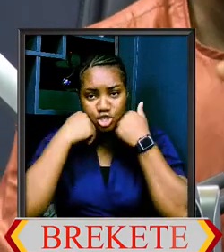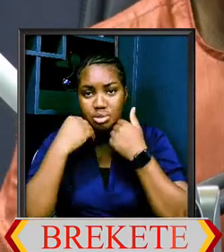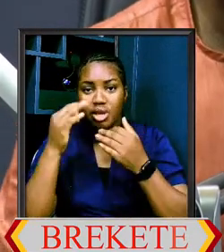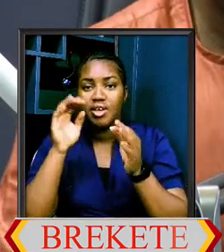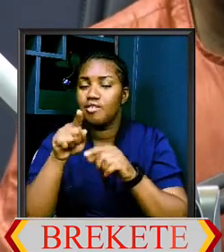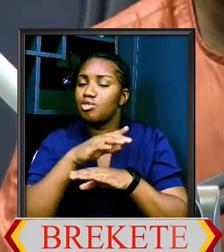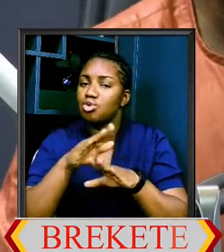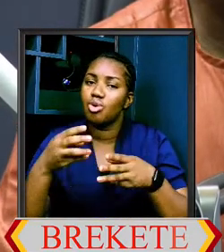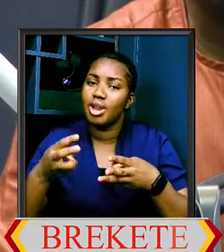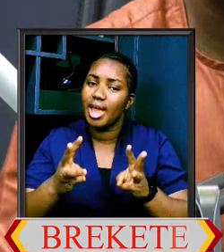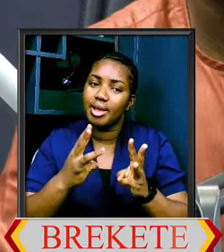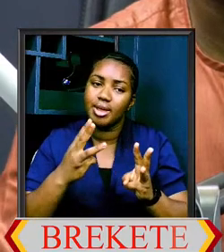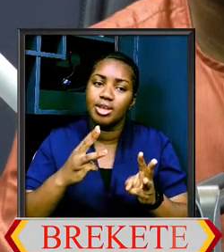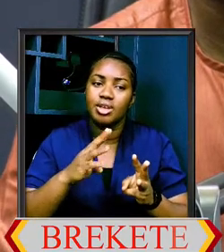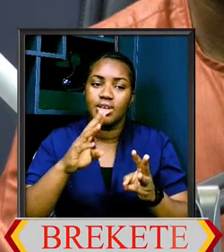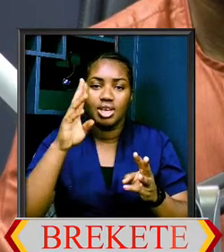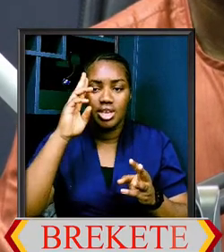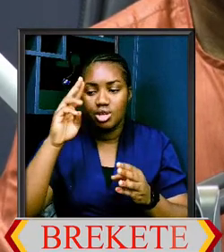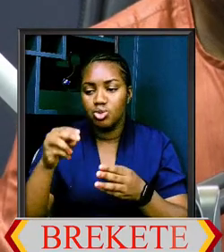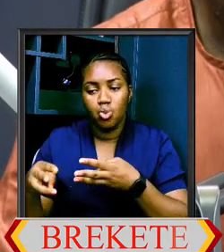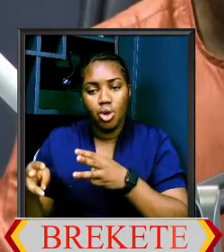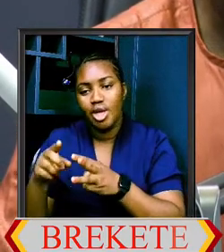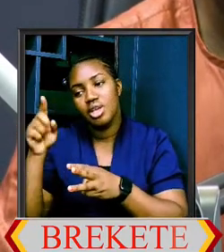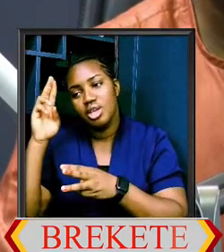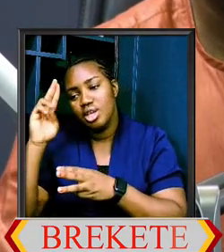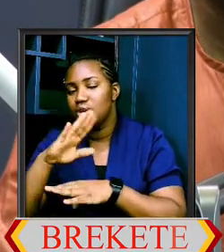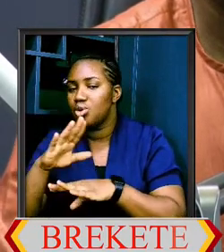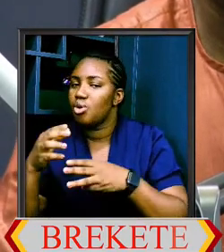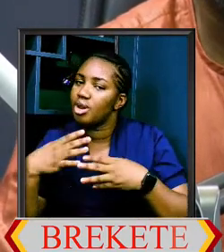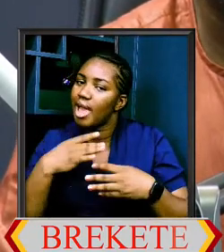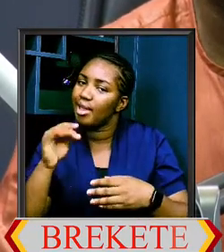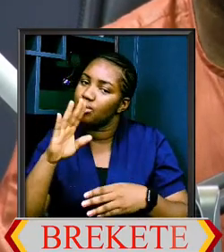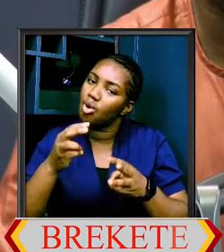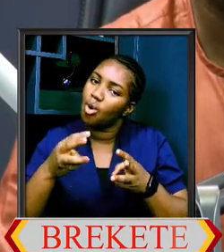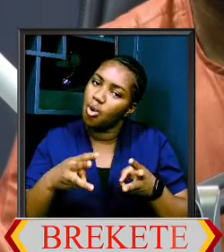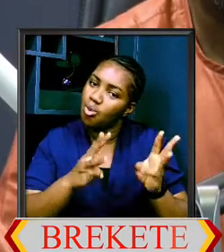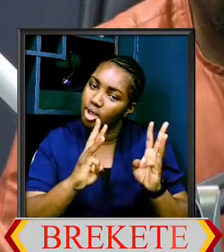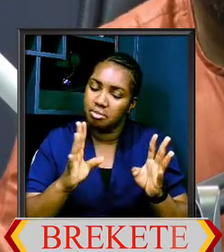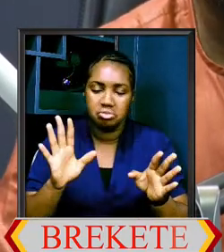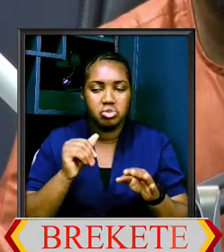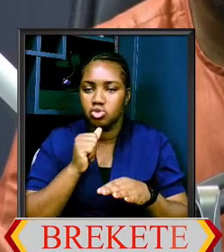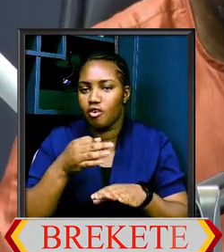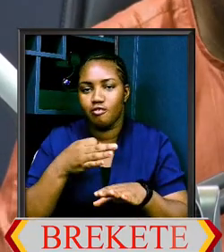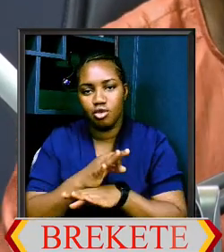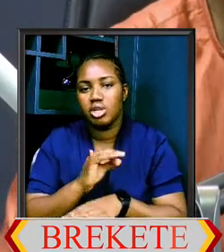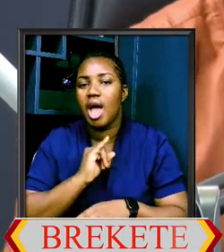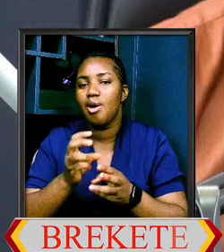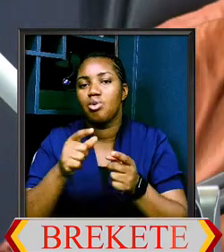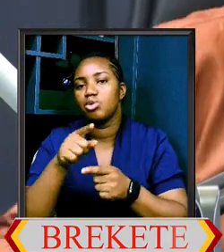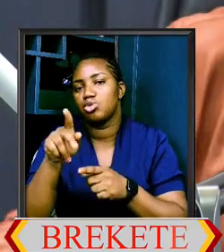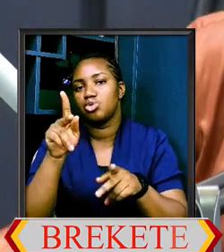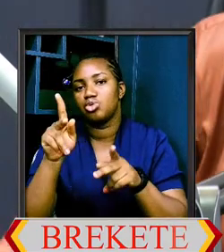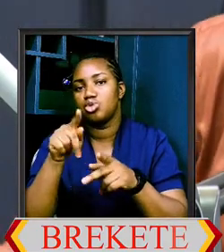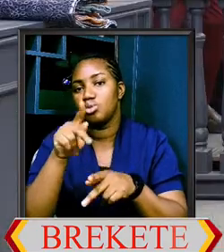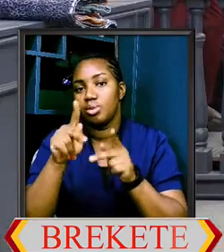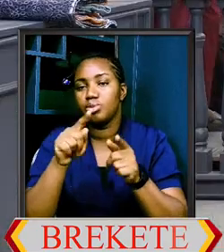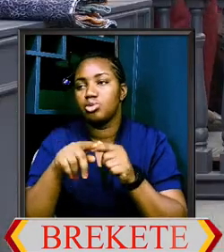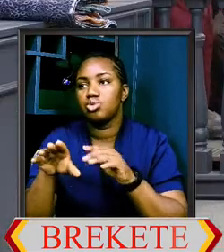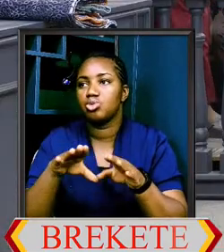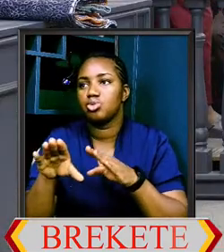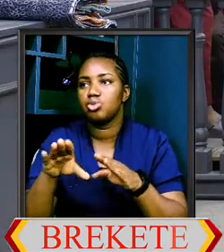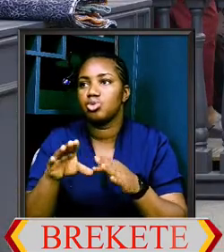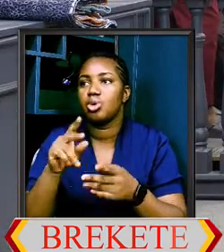in way, you no like your way, not be by force. Yes, sir. But I want make una do partnership. Thank you, sir. Thank you very much. Thank you, sir. Go. Let's appreciate